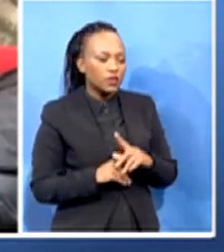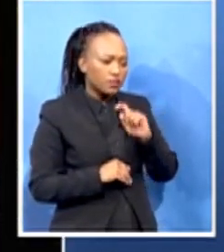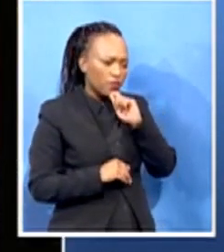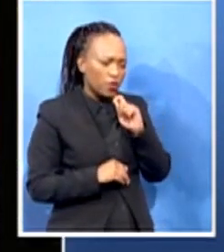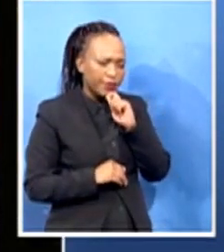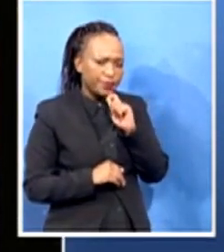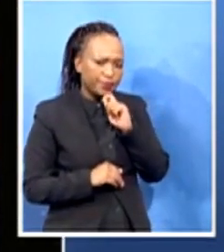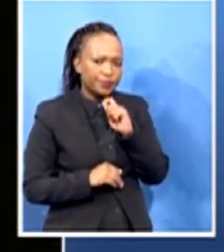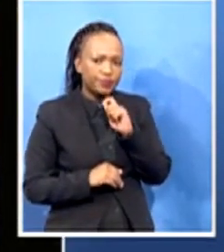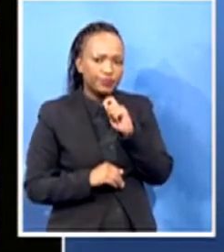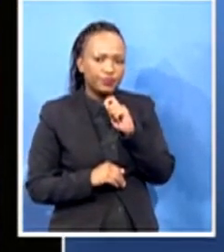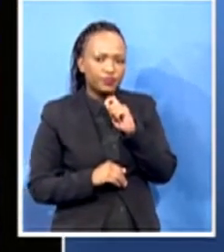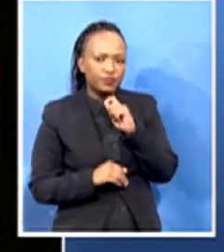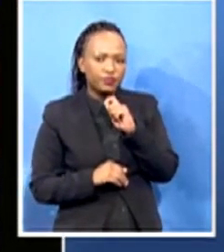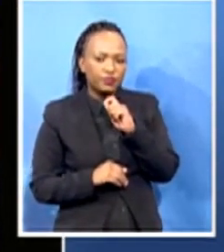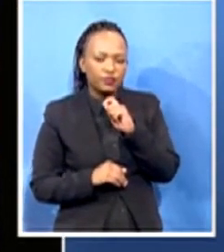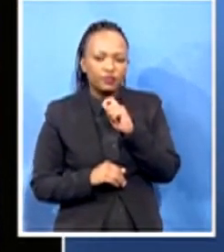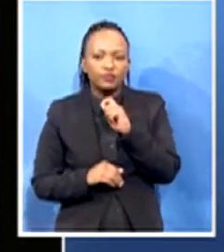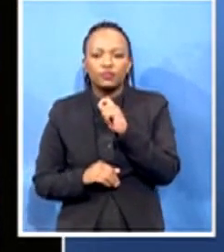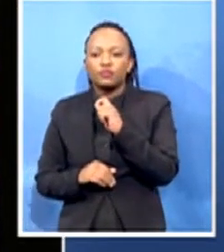Obviously, the demands will start with money.